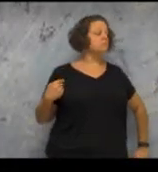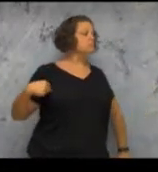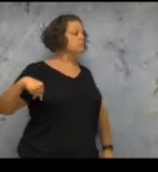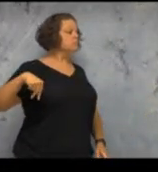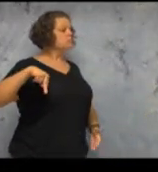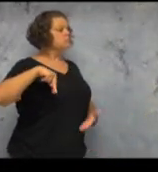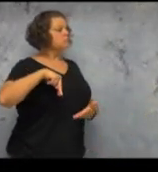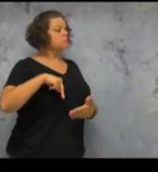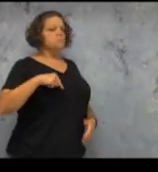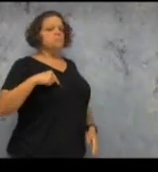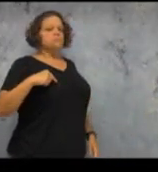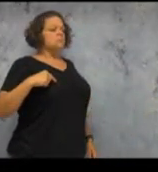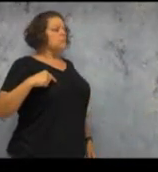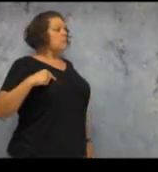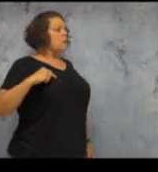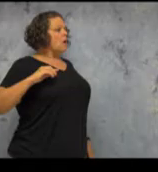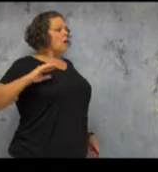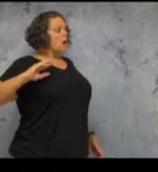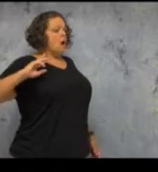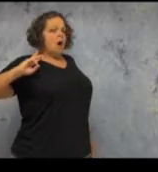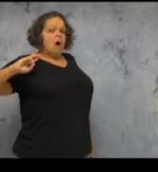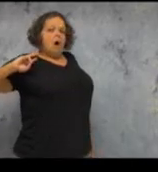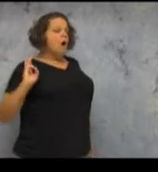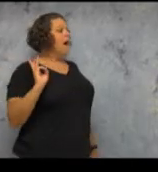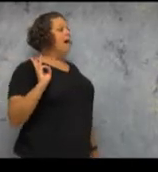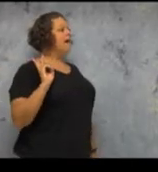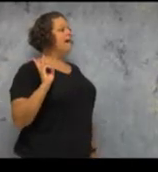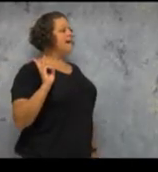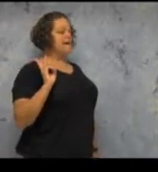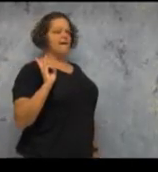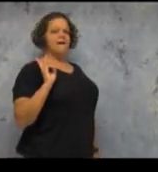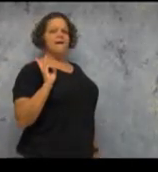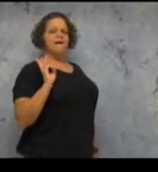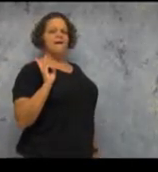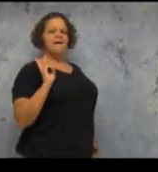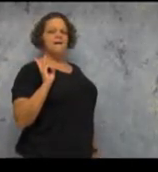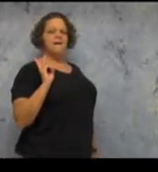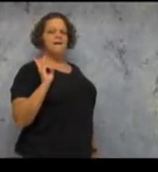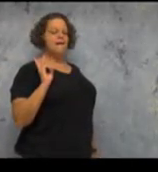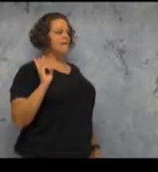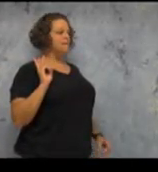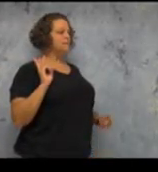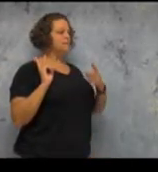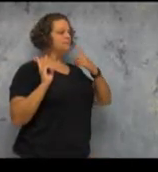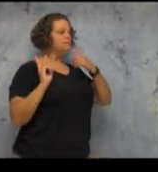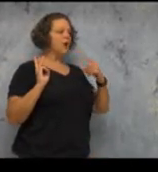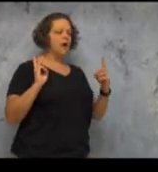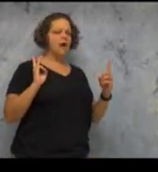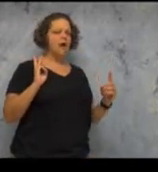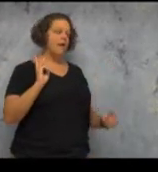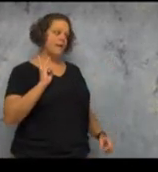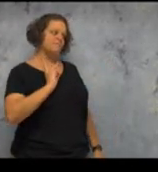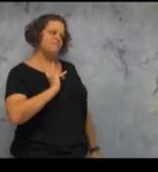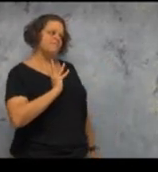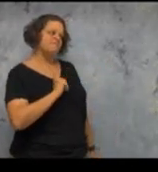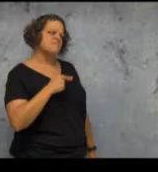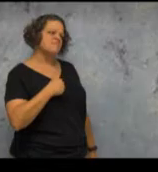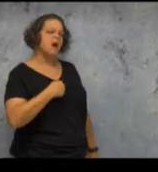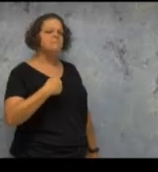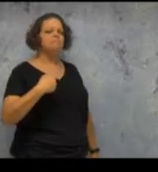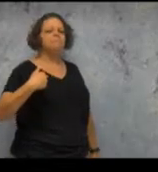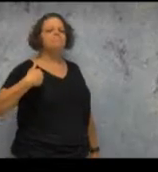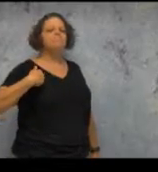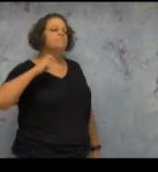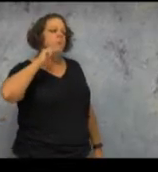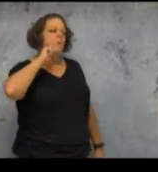time, Blue stood up tall and became six. "Red can be really hot," he said,